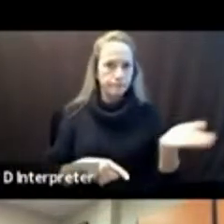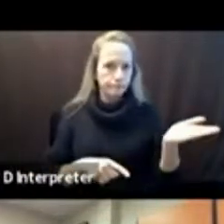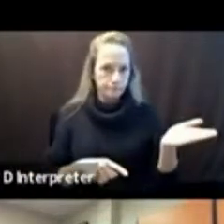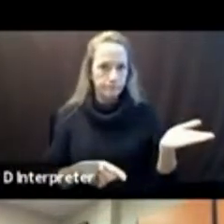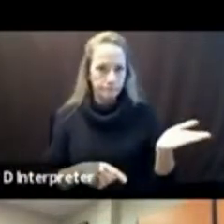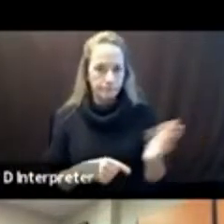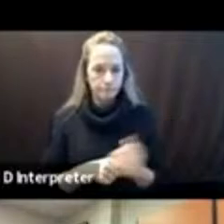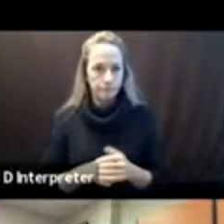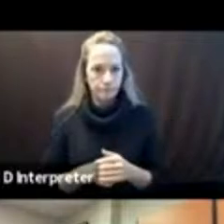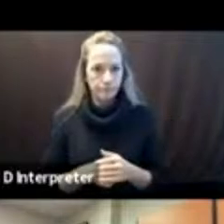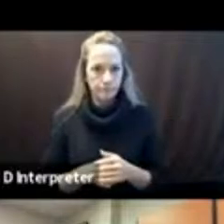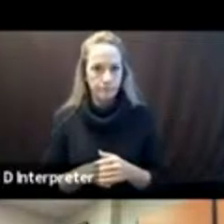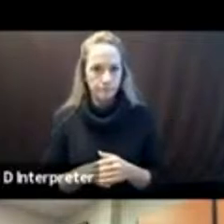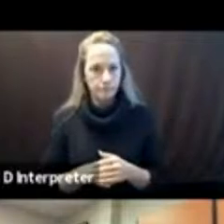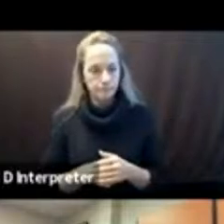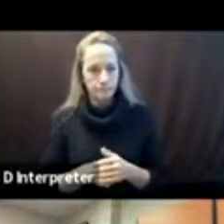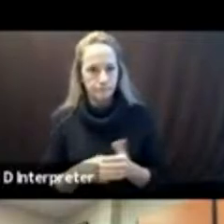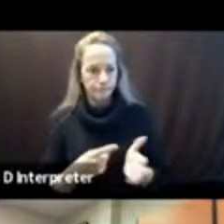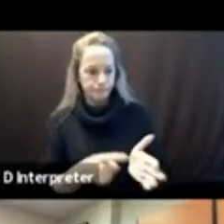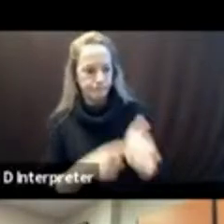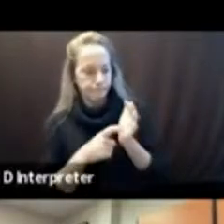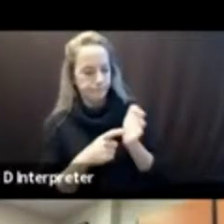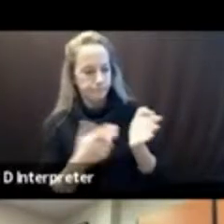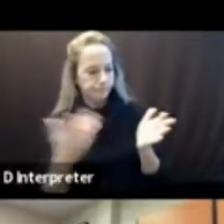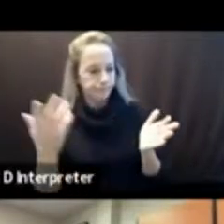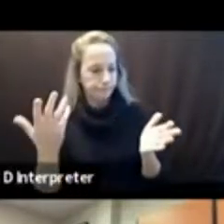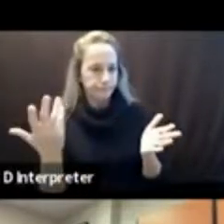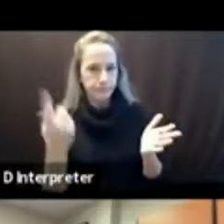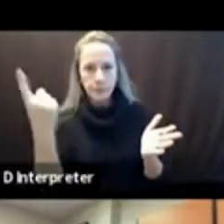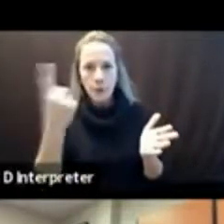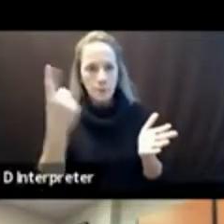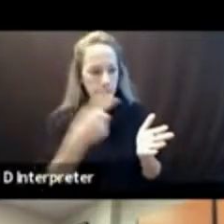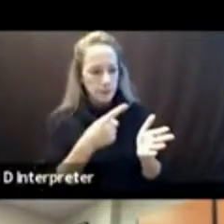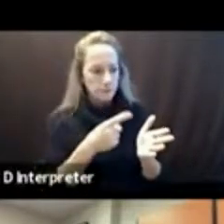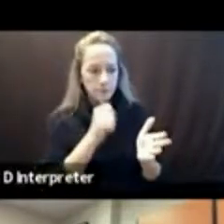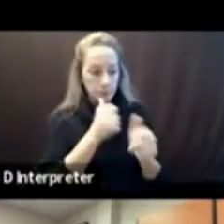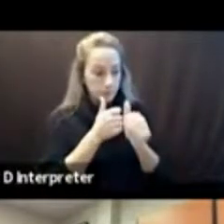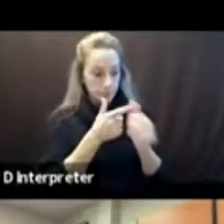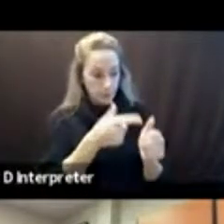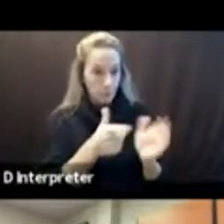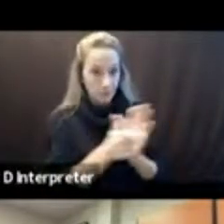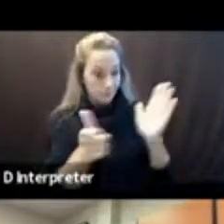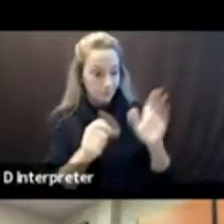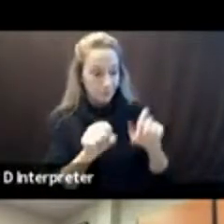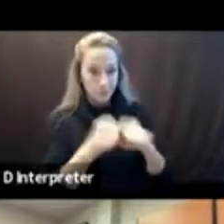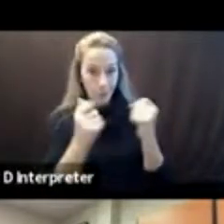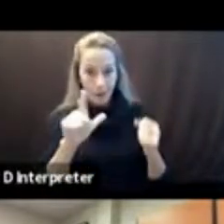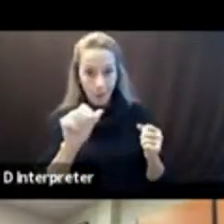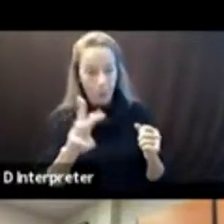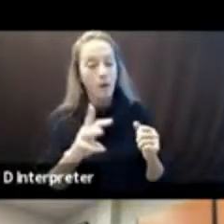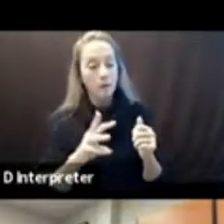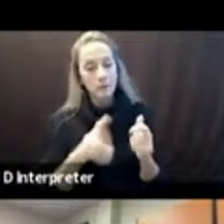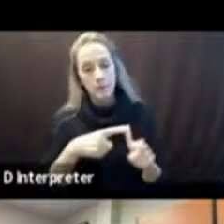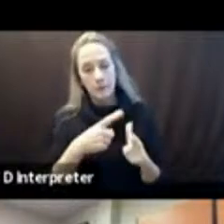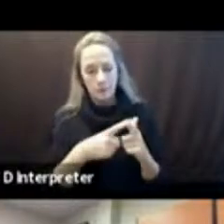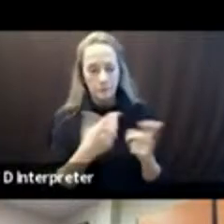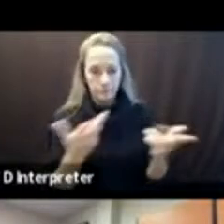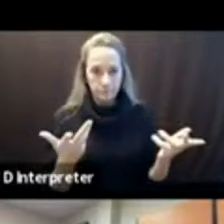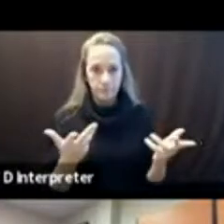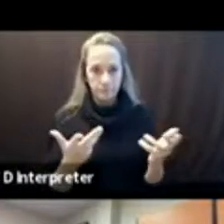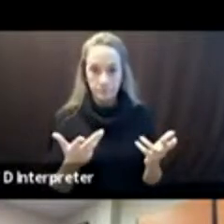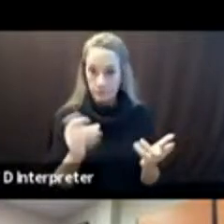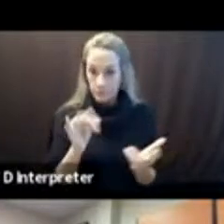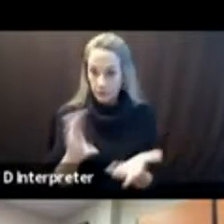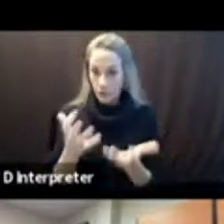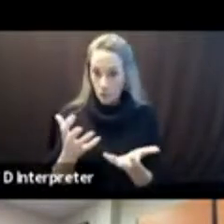carry out any law enforcement actions itself. But you can certainly pass a resolution, and if you wish to, I'll certainly